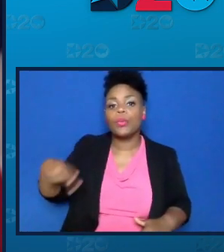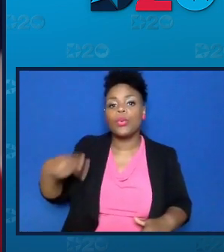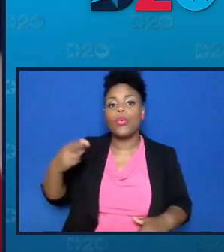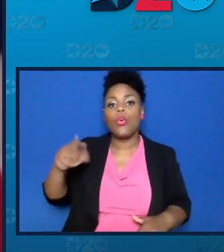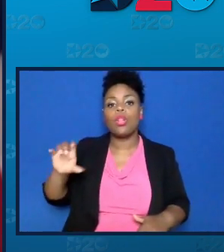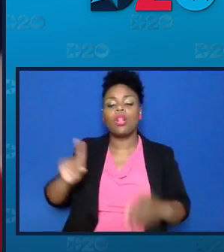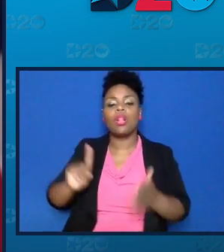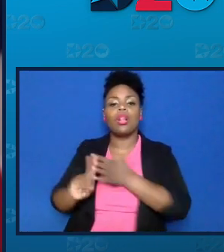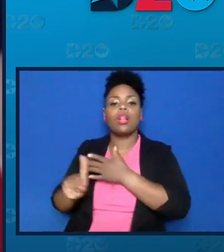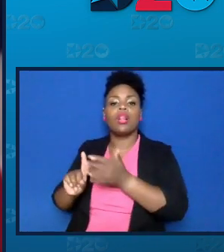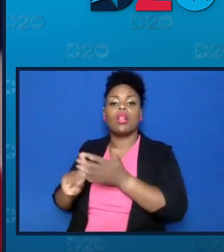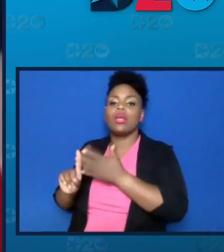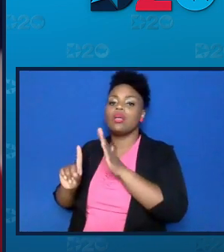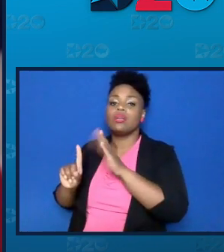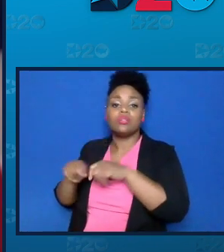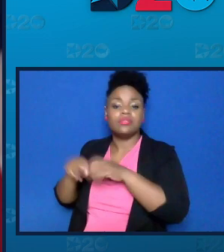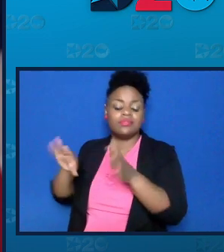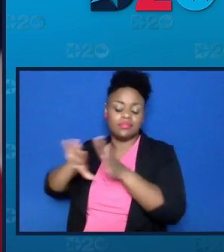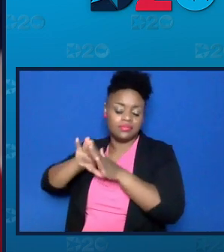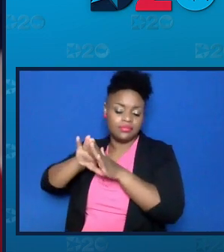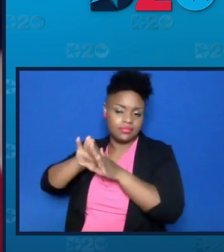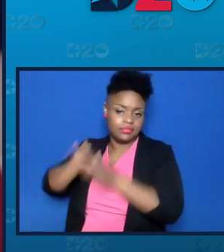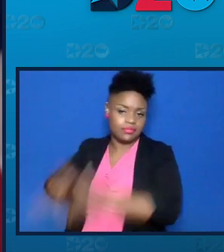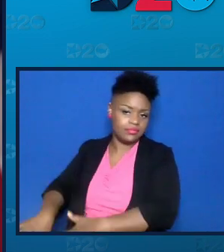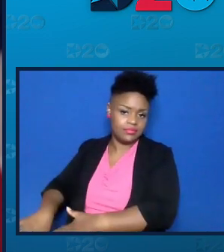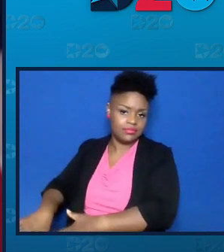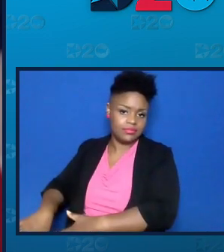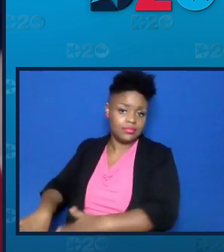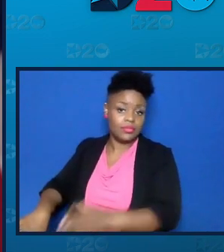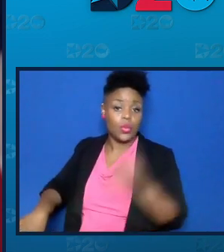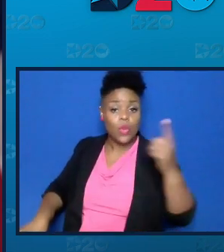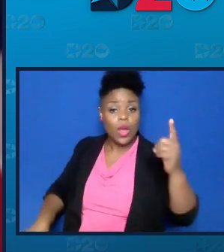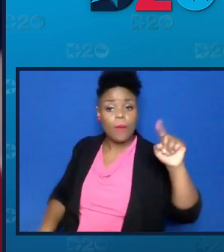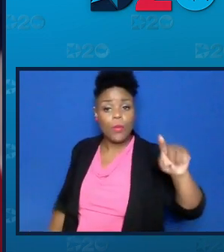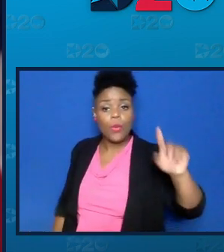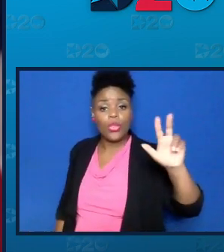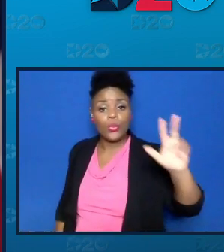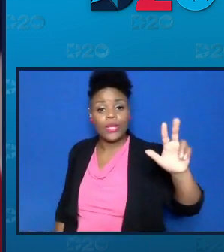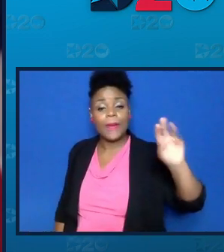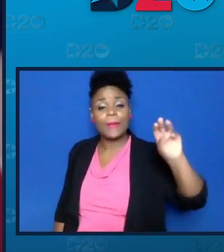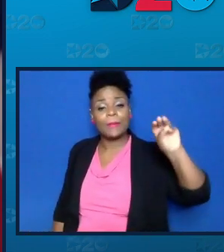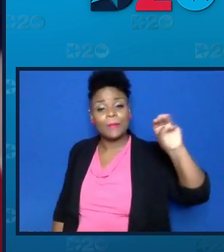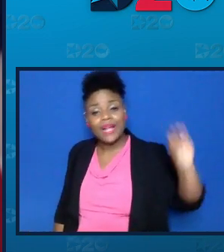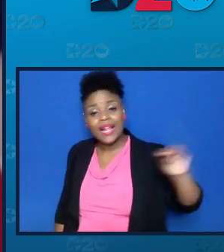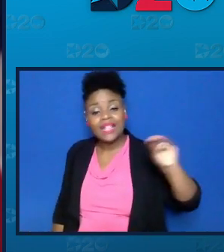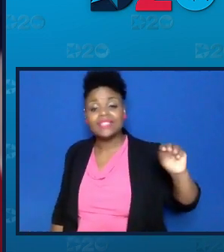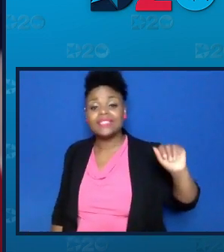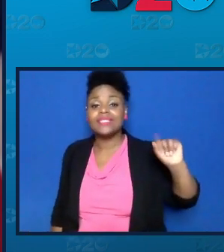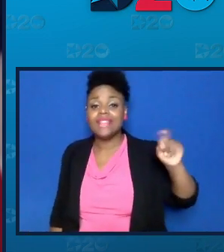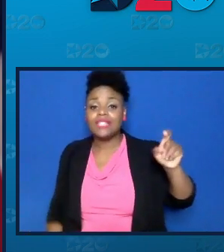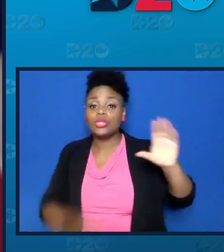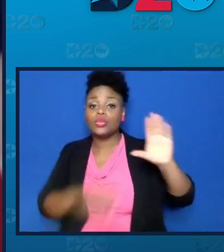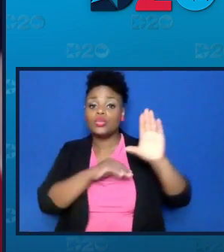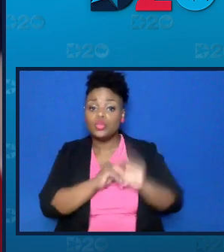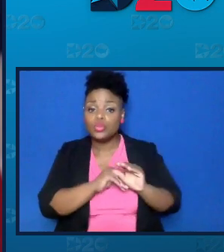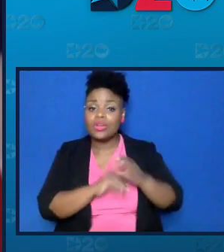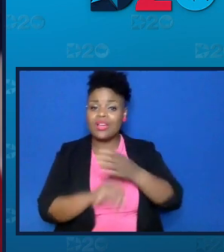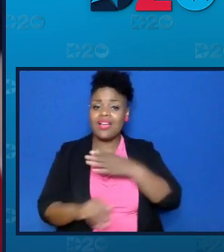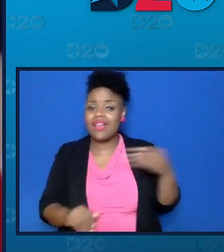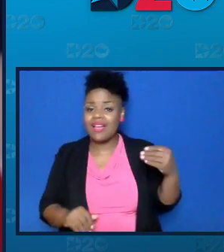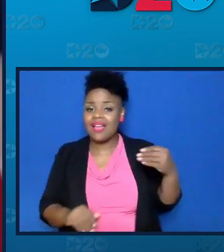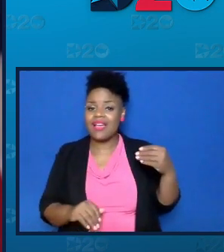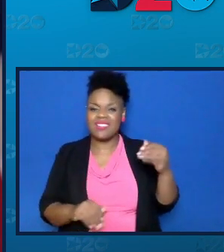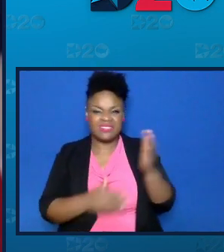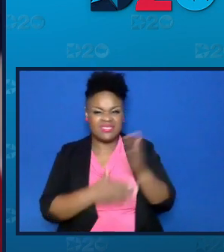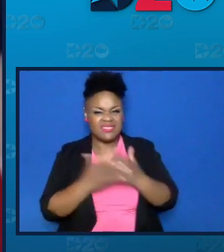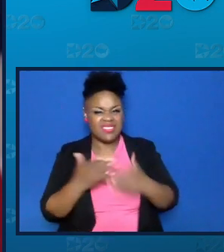president's $1.3 trillion tax giveaway to the wealthiest 1% and the biggest, most profitable corporations, some of which